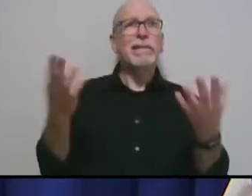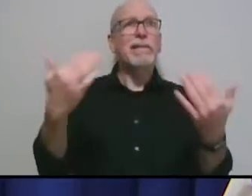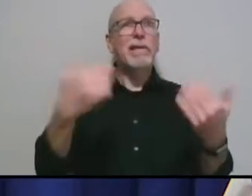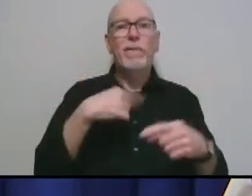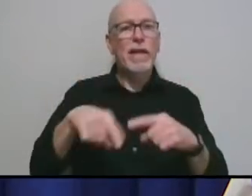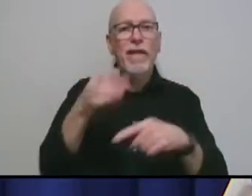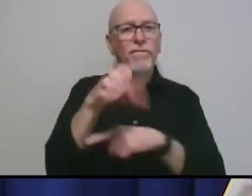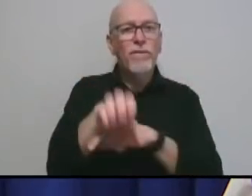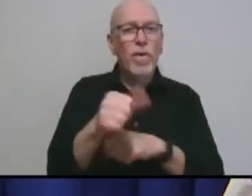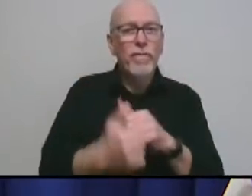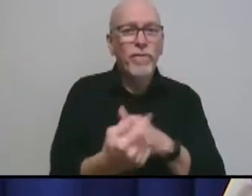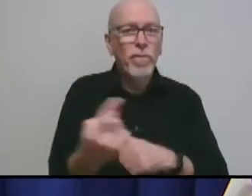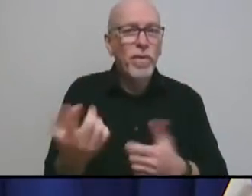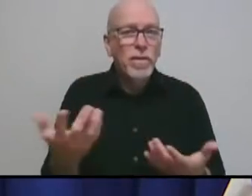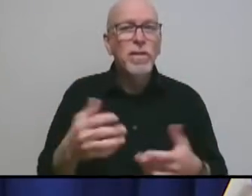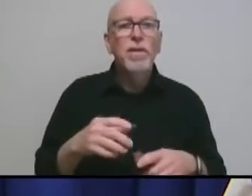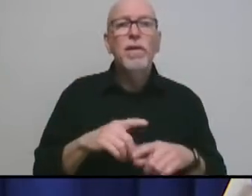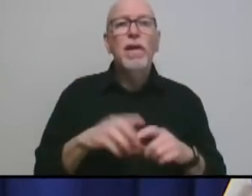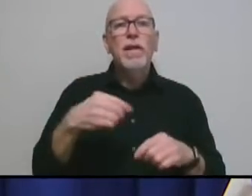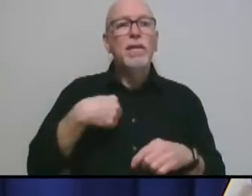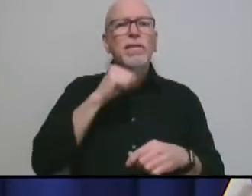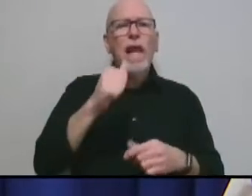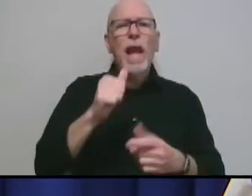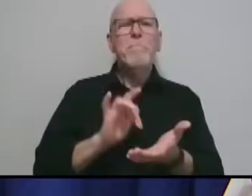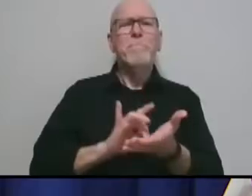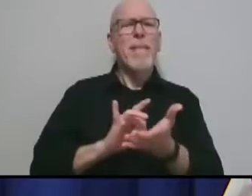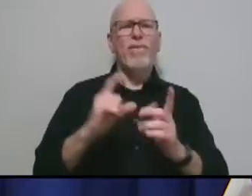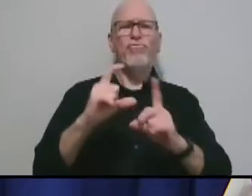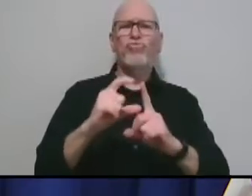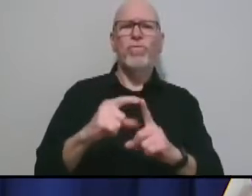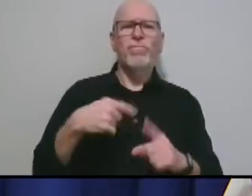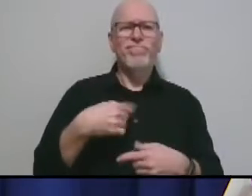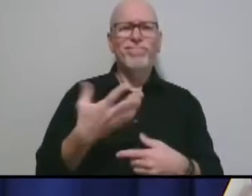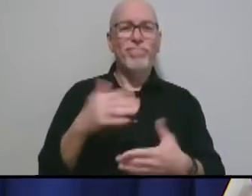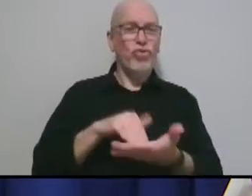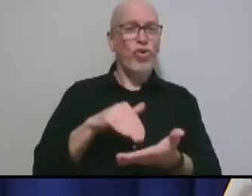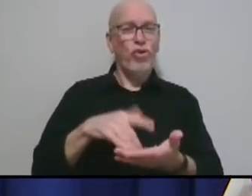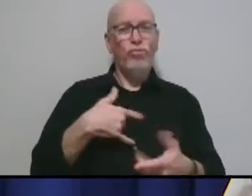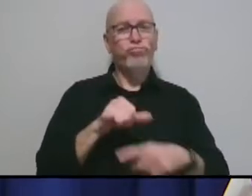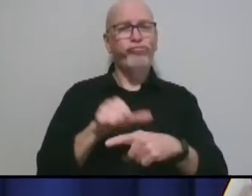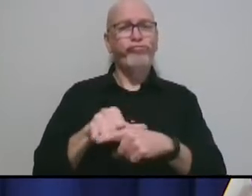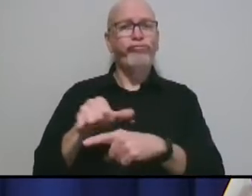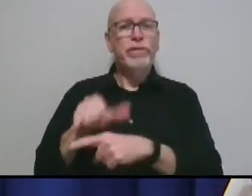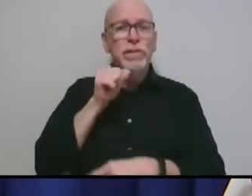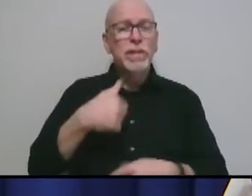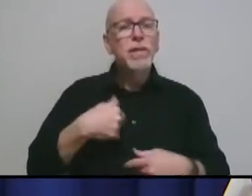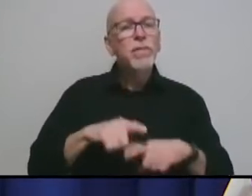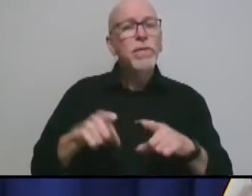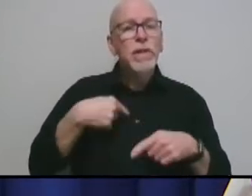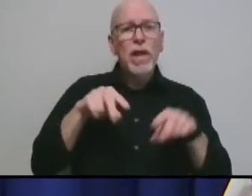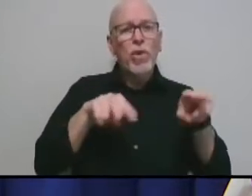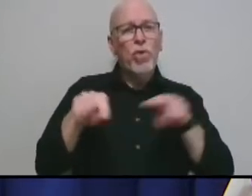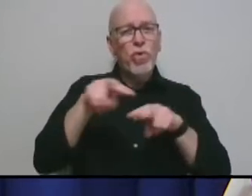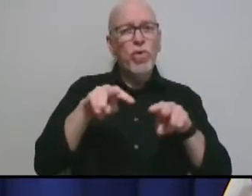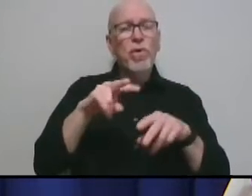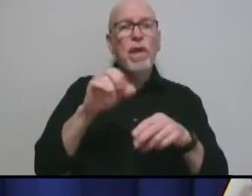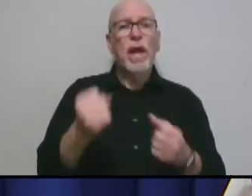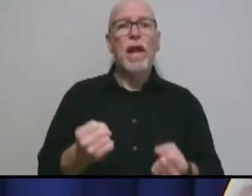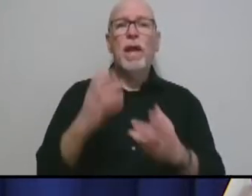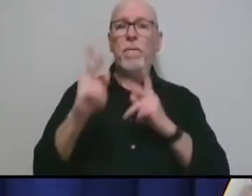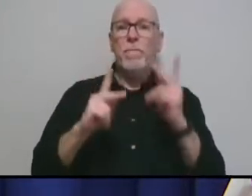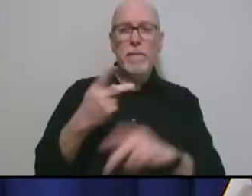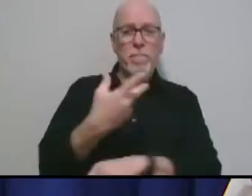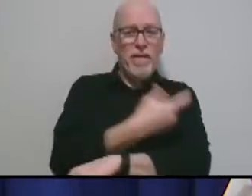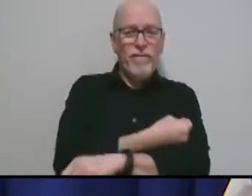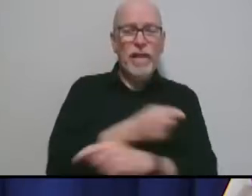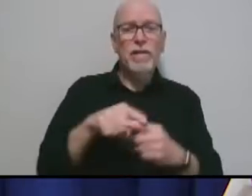of Hoosiers, and this is not a medical term, I'm, again, not a doctor, but when I look at the equations and I see the number of people vaccinated, the number of